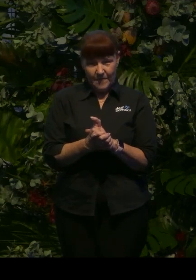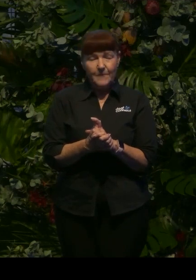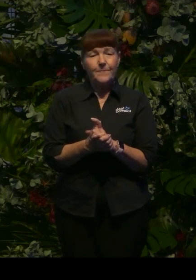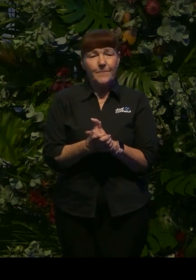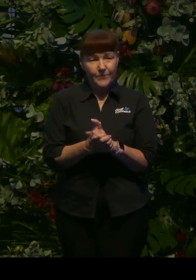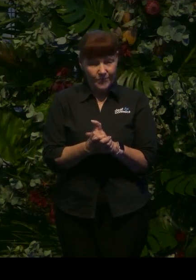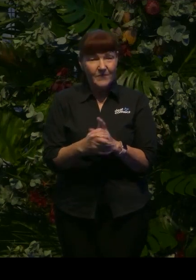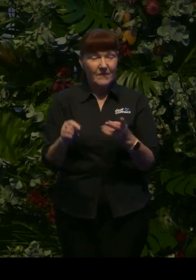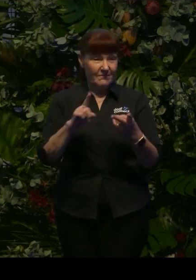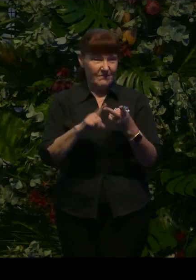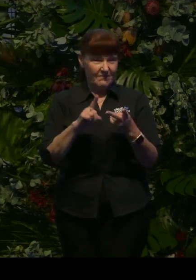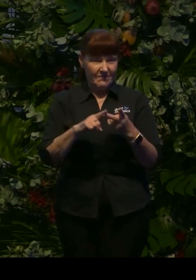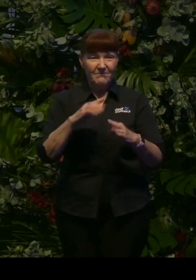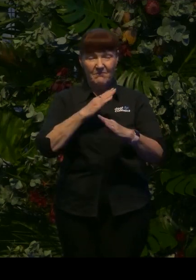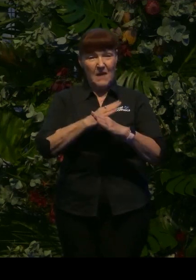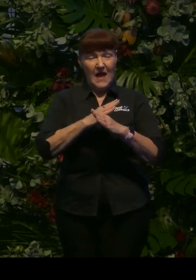would also ban